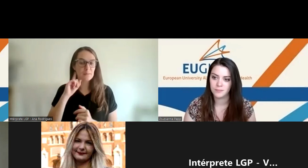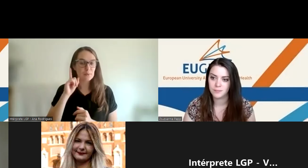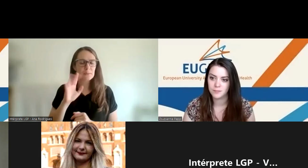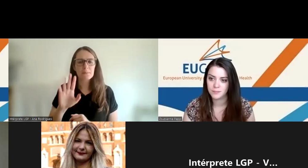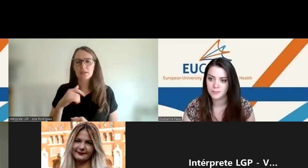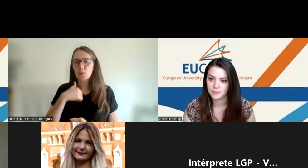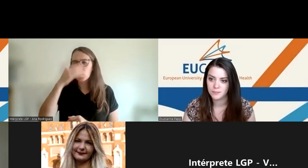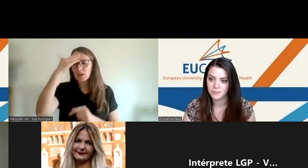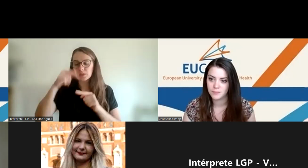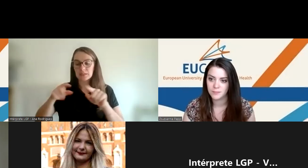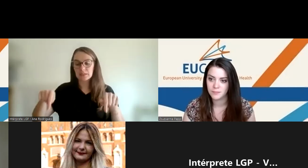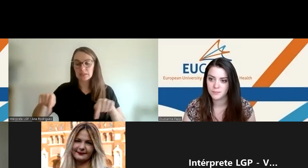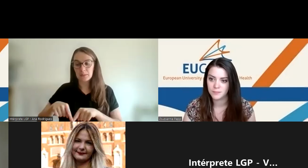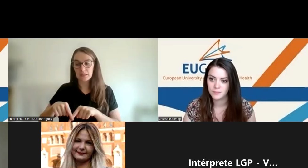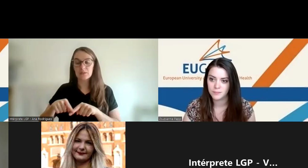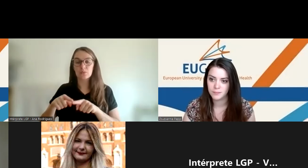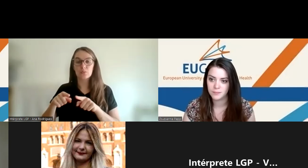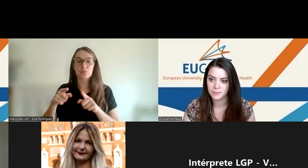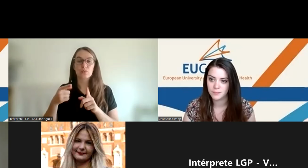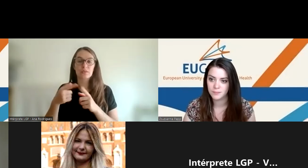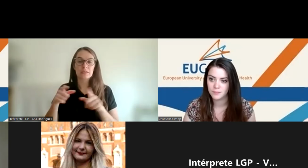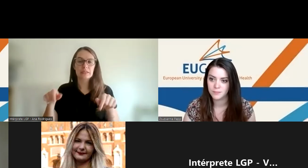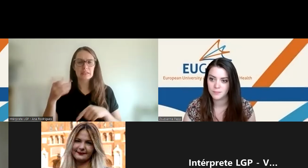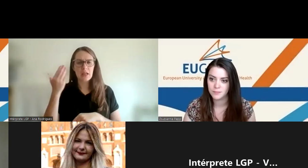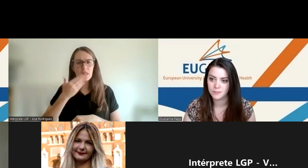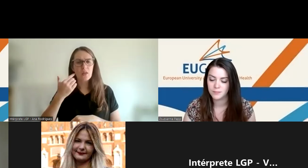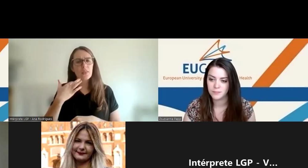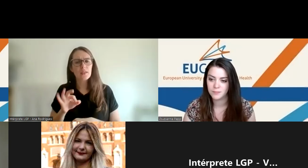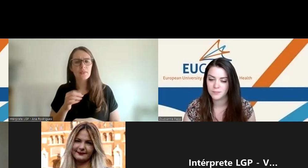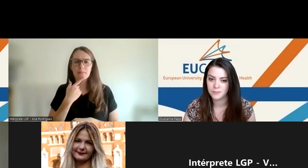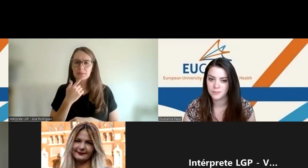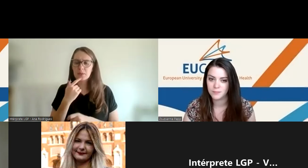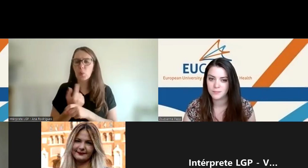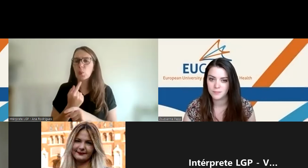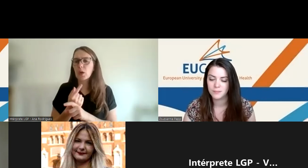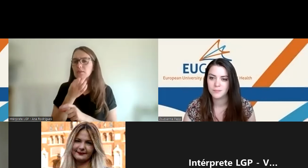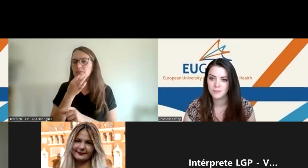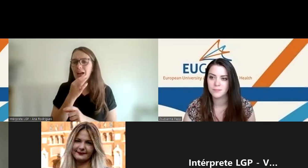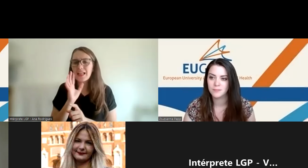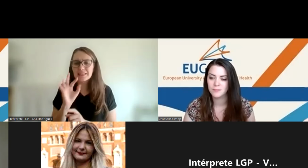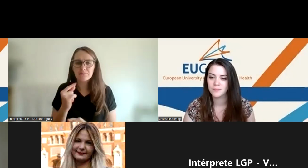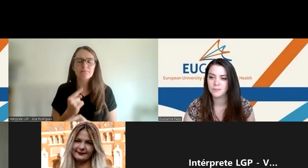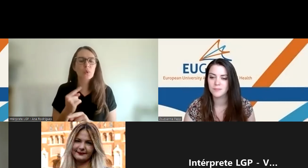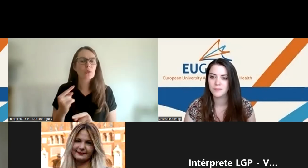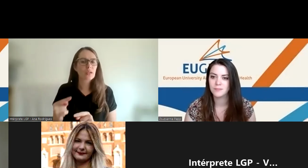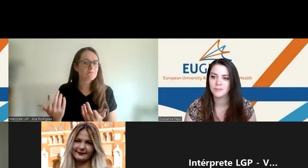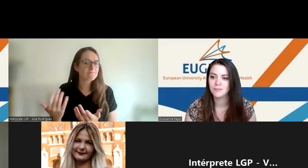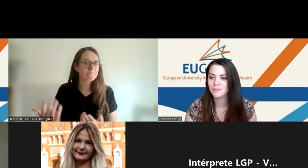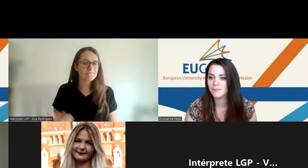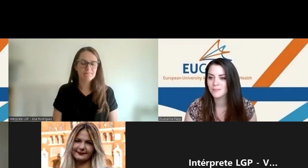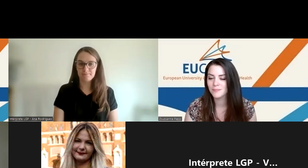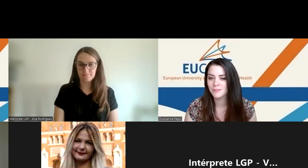classroom, in a global classroom, try to understand why people are saying what they are saying.